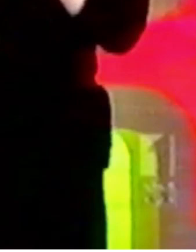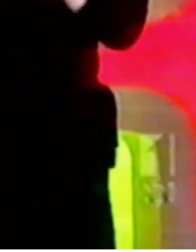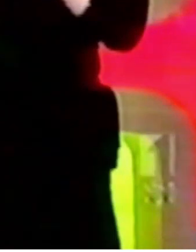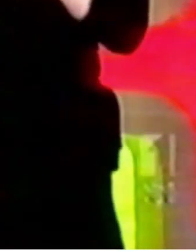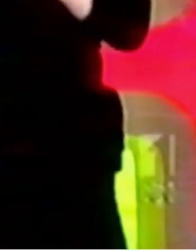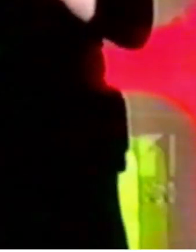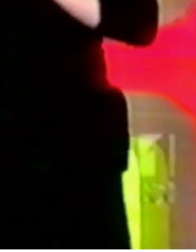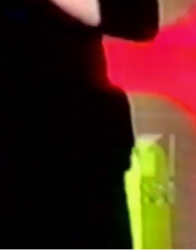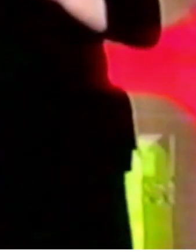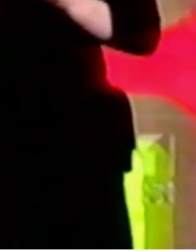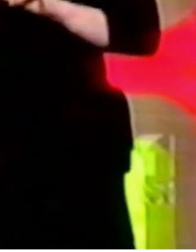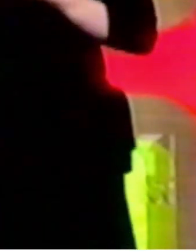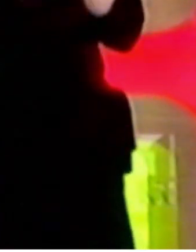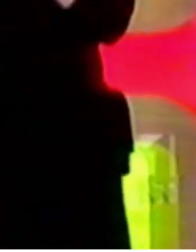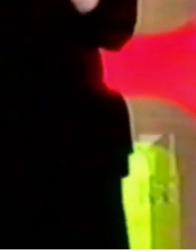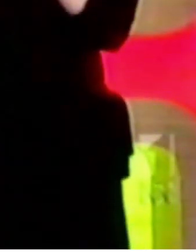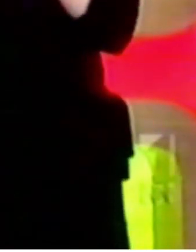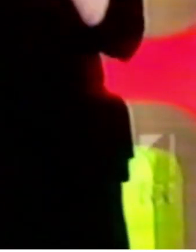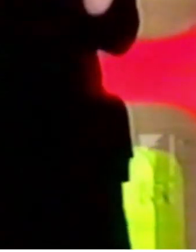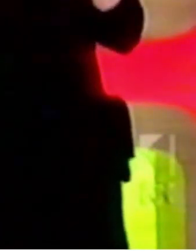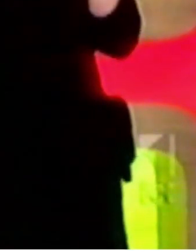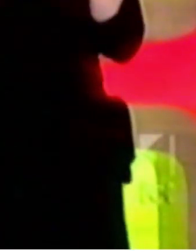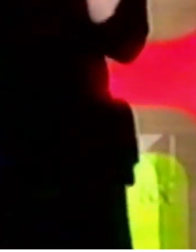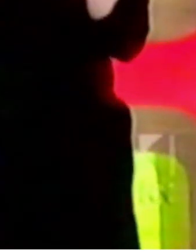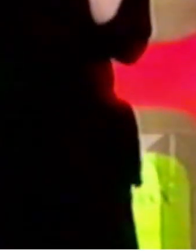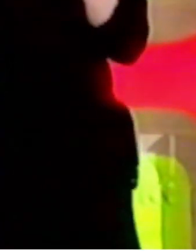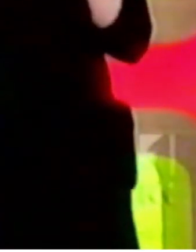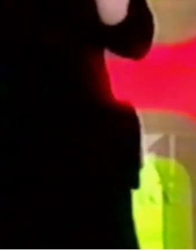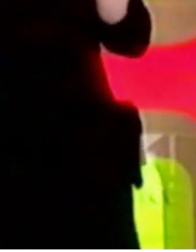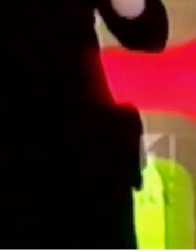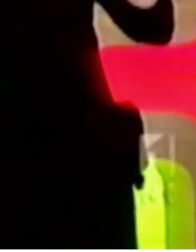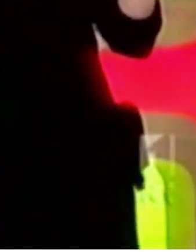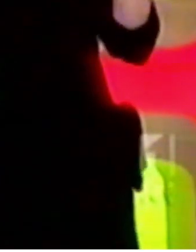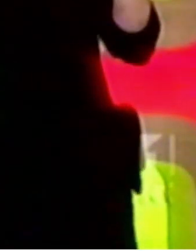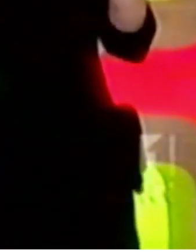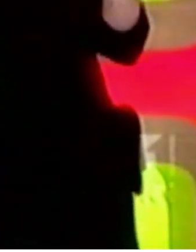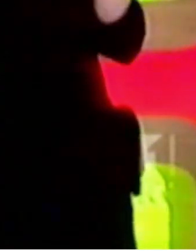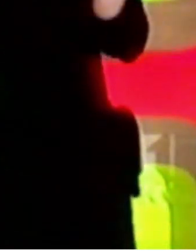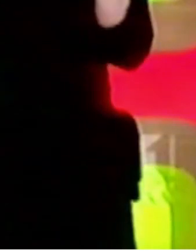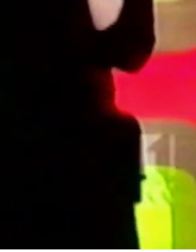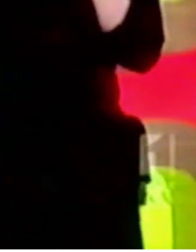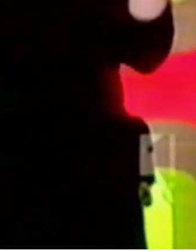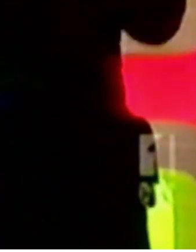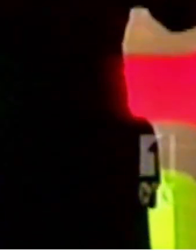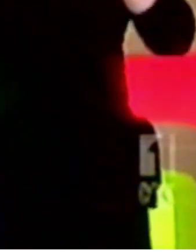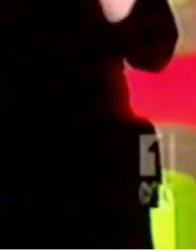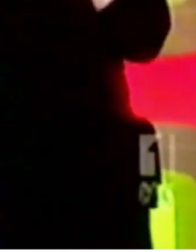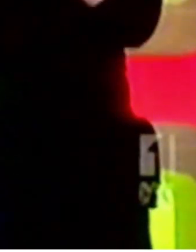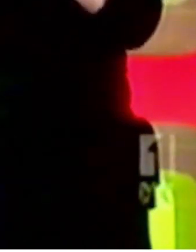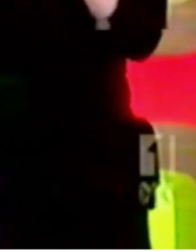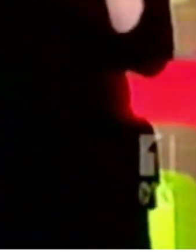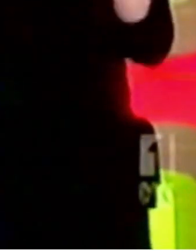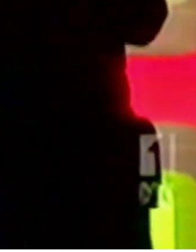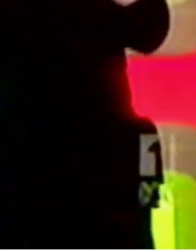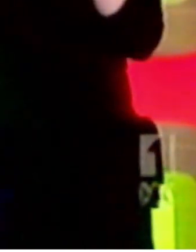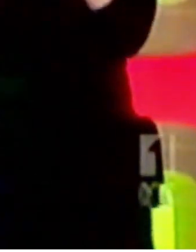they do want is access to things the rest of us take for granted. And tonight we'll see some inventions aimed at doing just that. There's